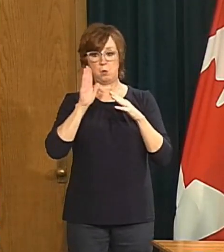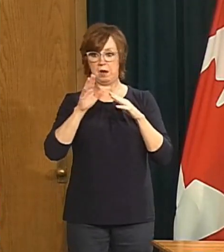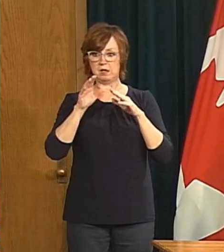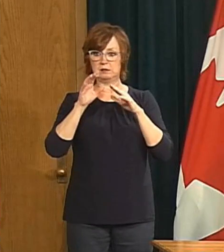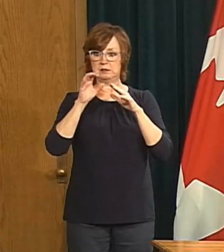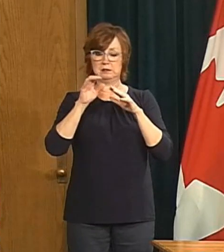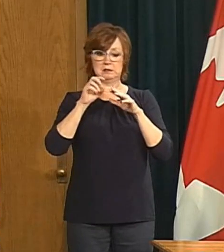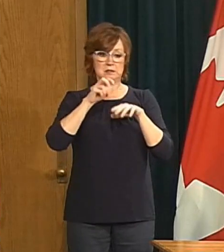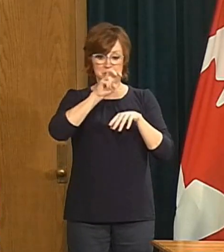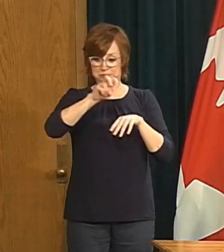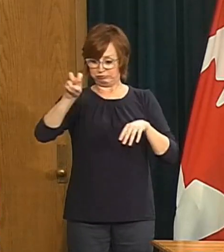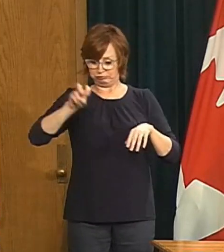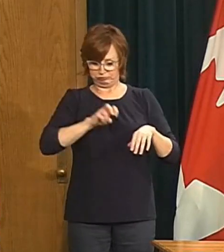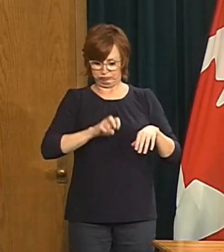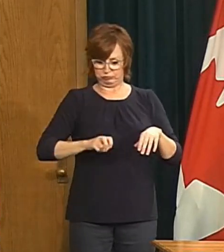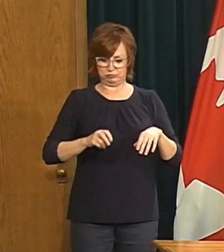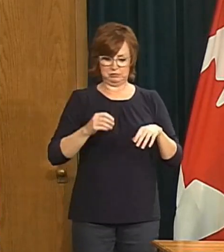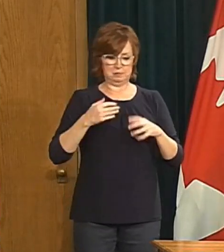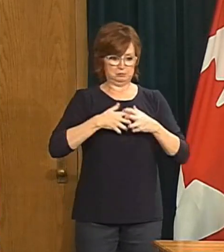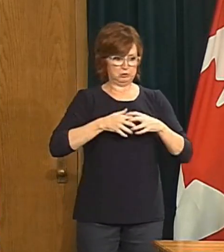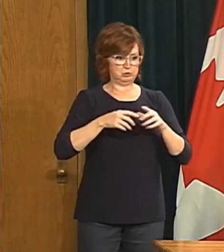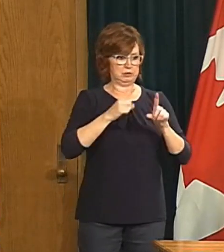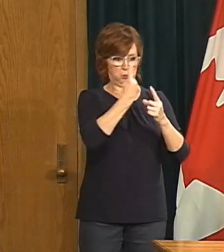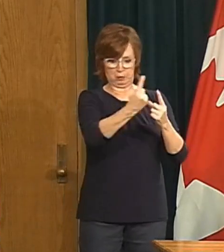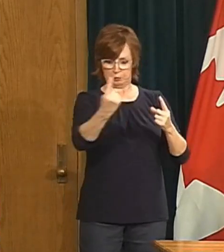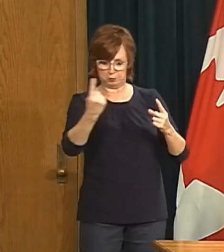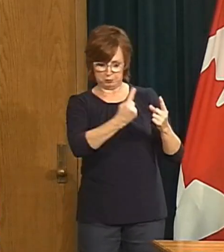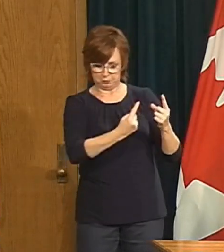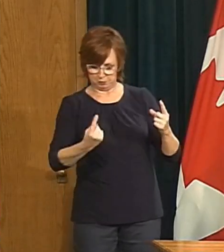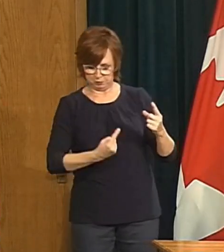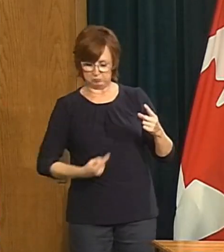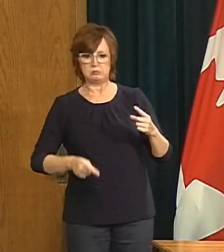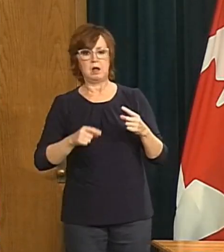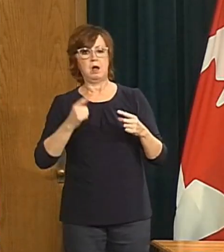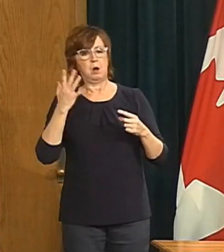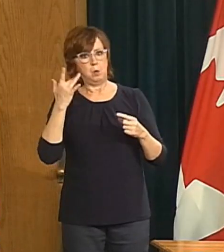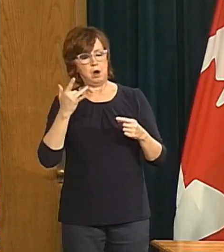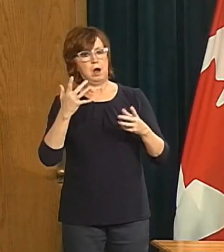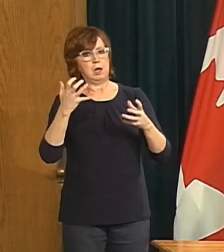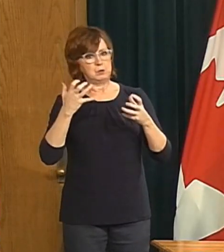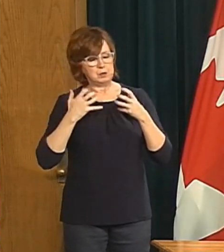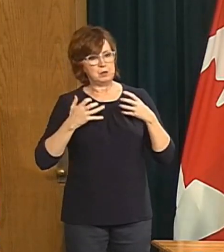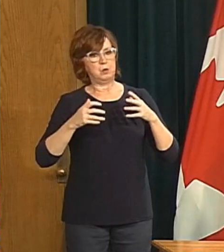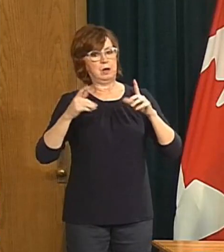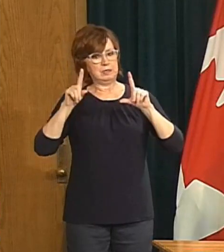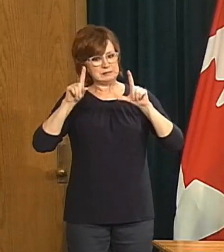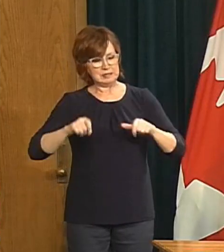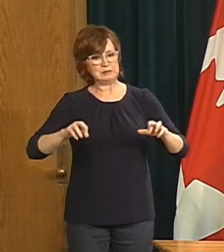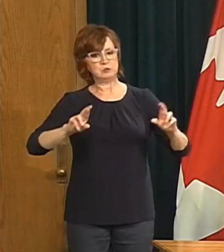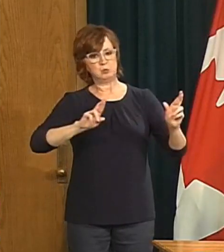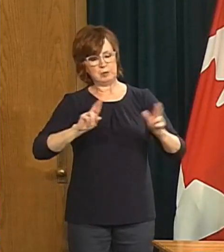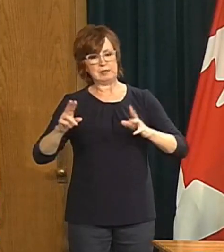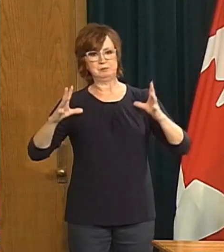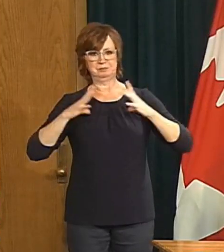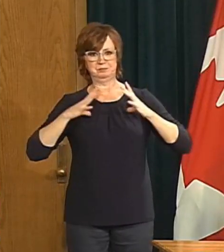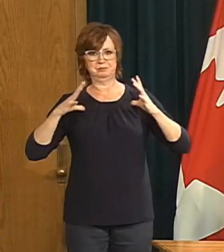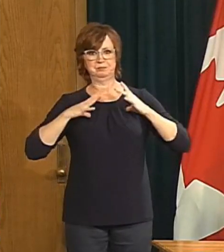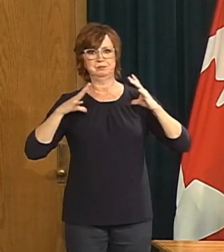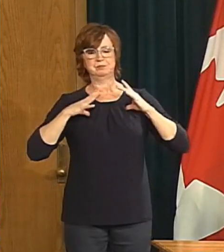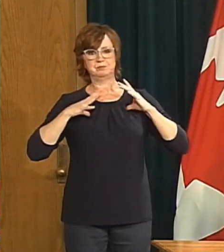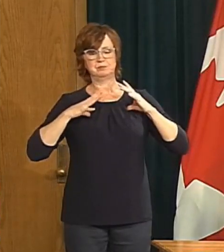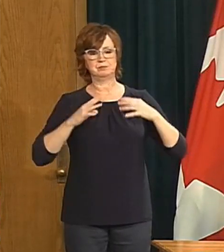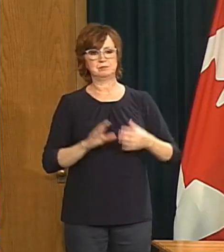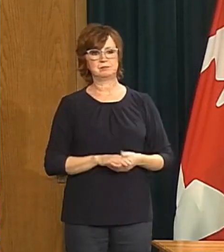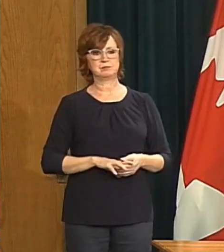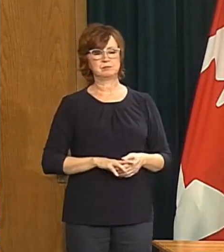or the ability to increase our testing when we start to open up some of our restrictions, and to follow that up with some of the